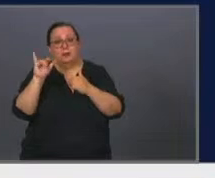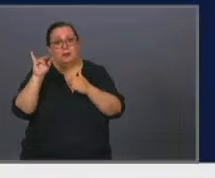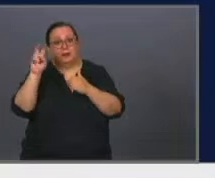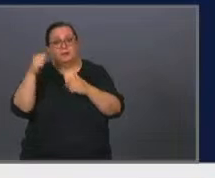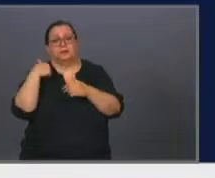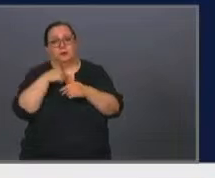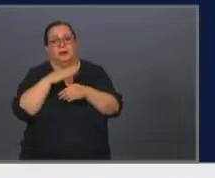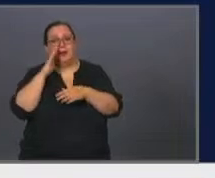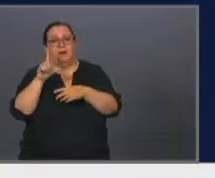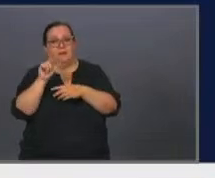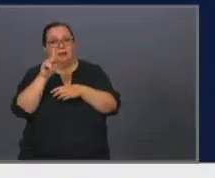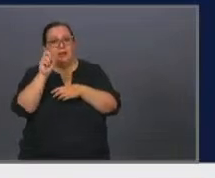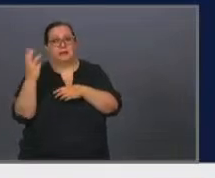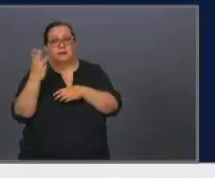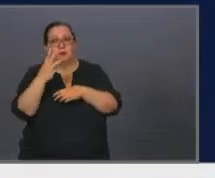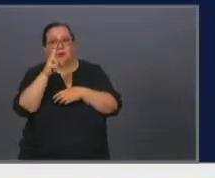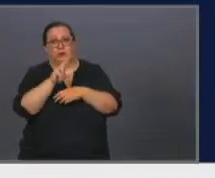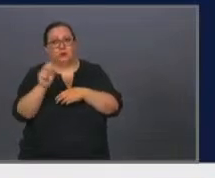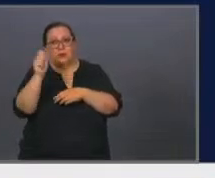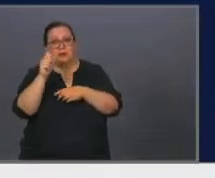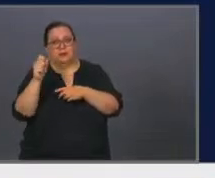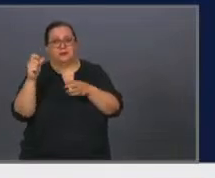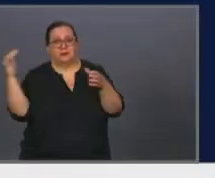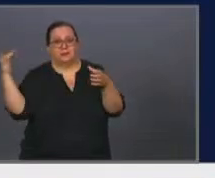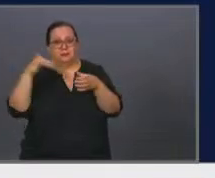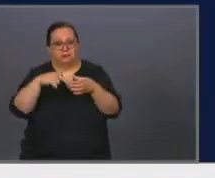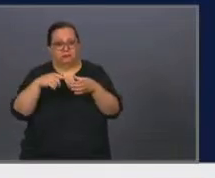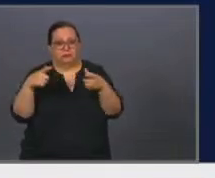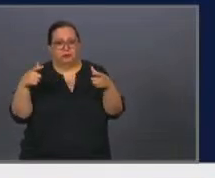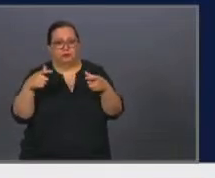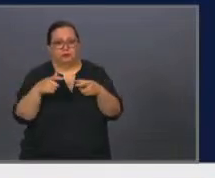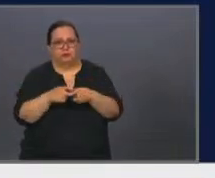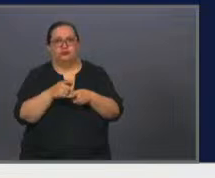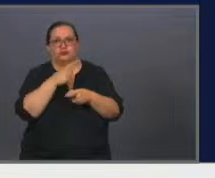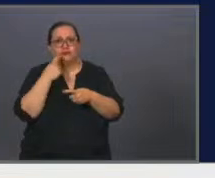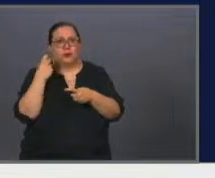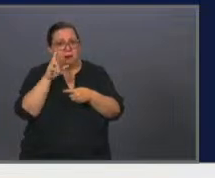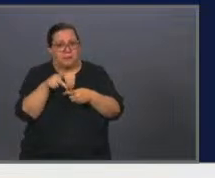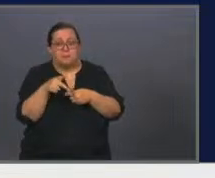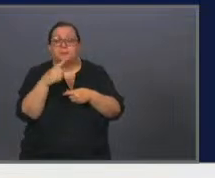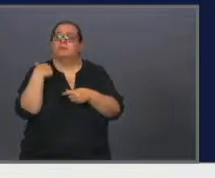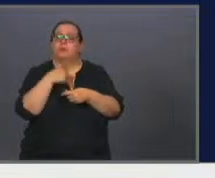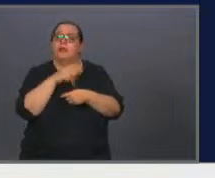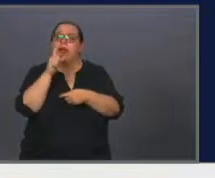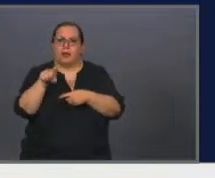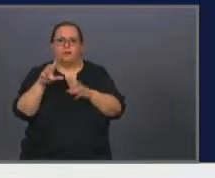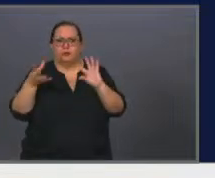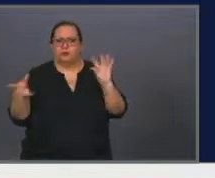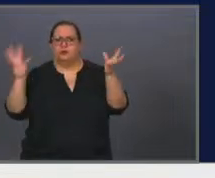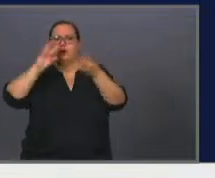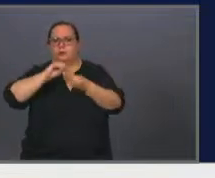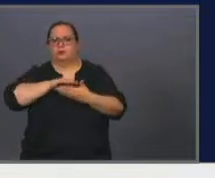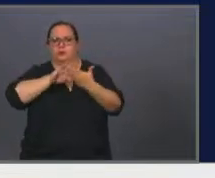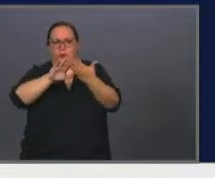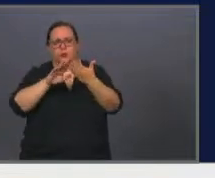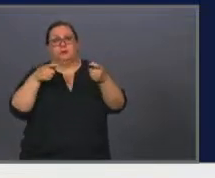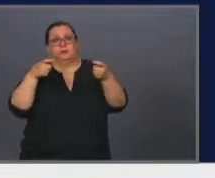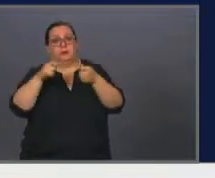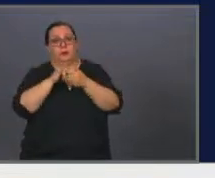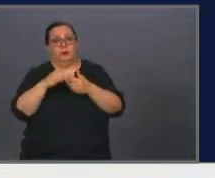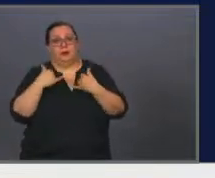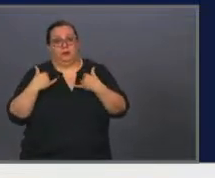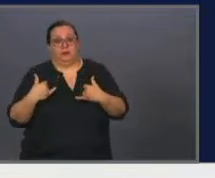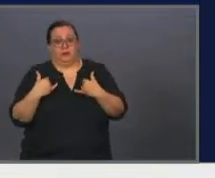States drying up. And we have to take a comprehensive approach at this. We have to deal with things acutely in the near